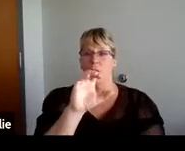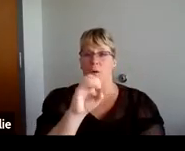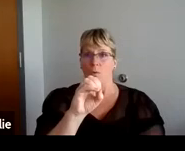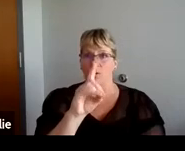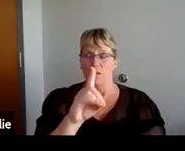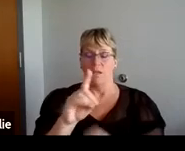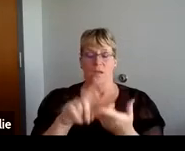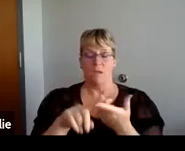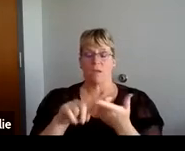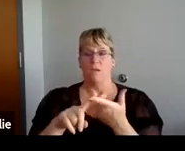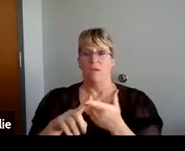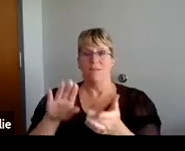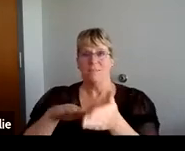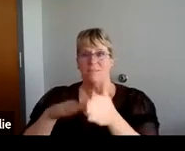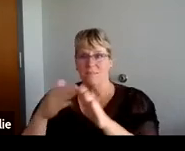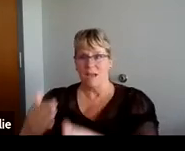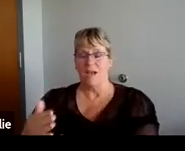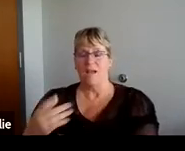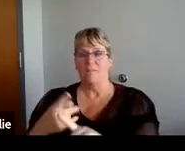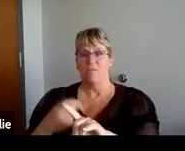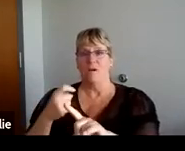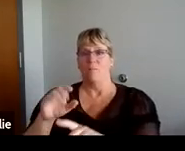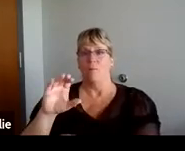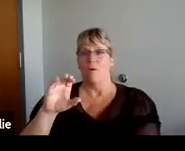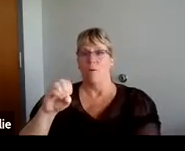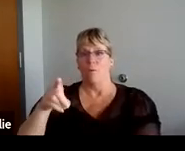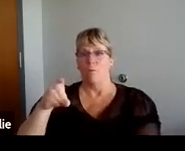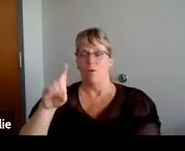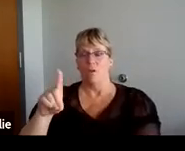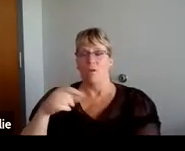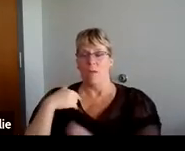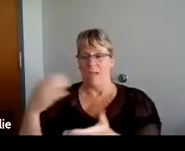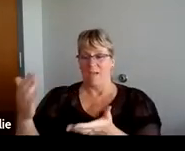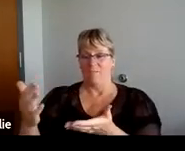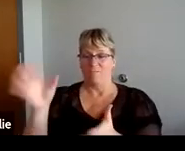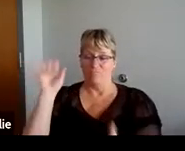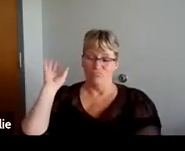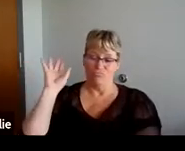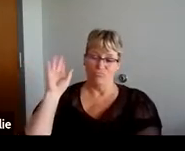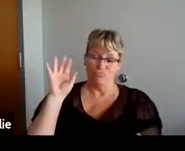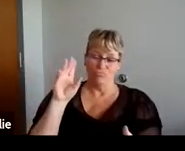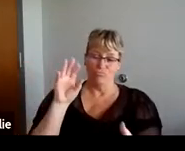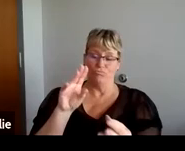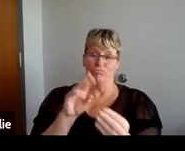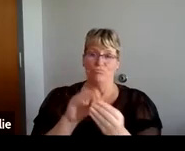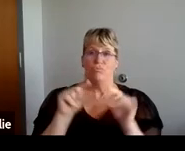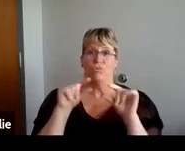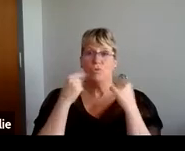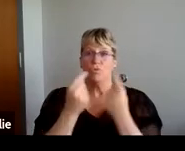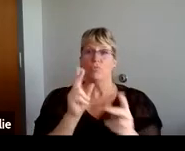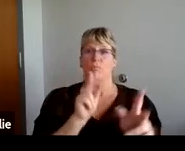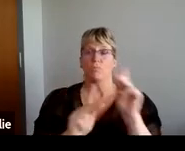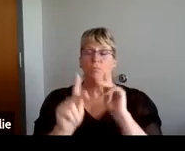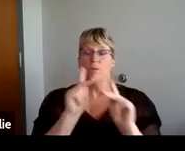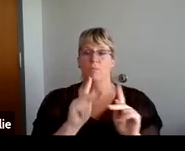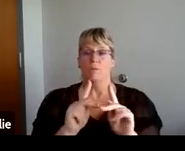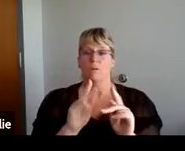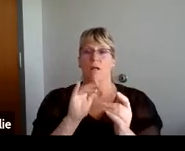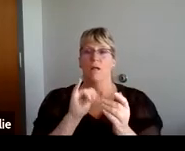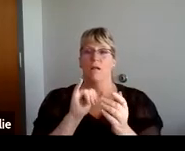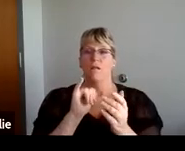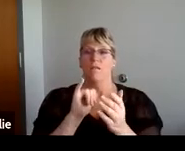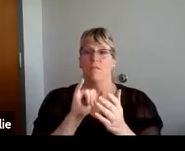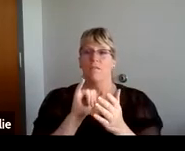from substance use overdose. We have a collective group of individuals that would